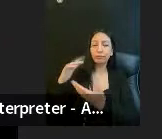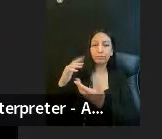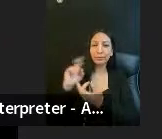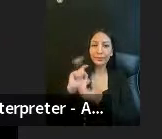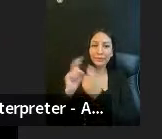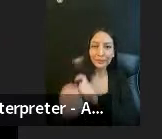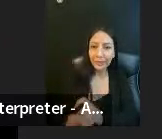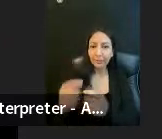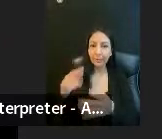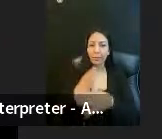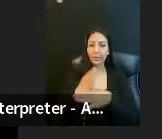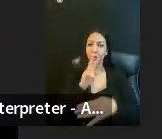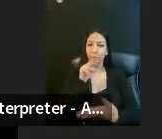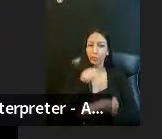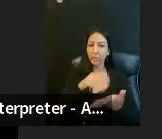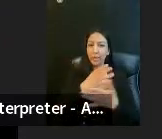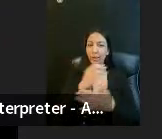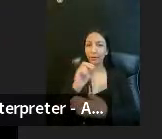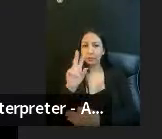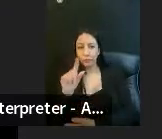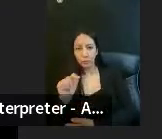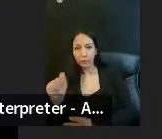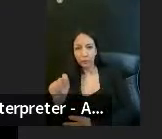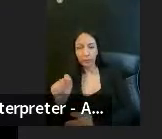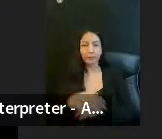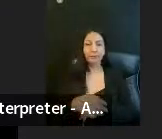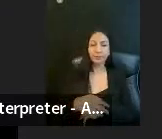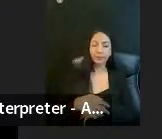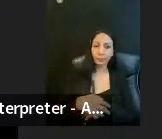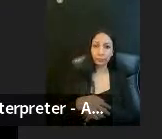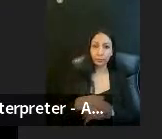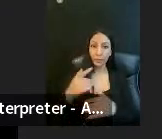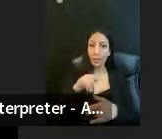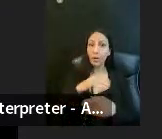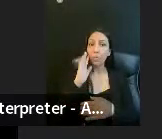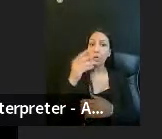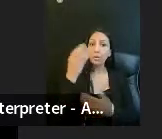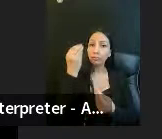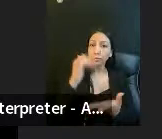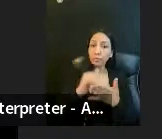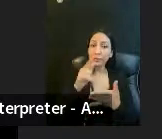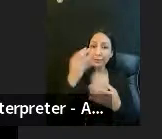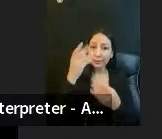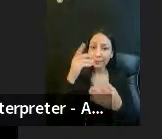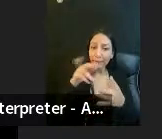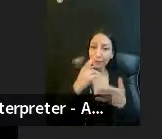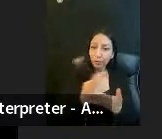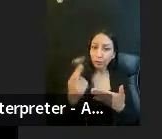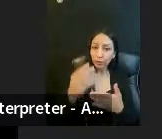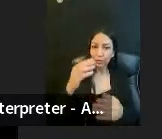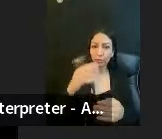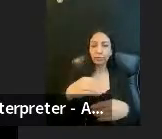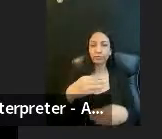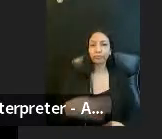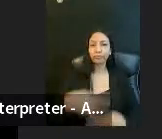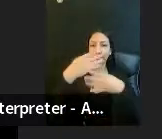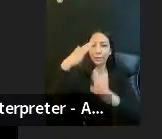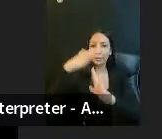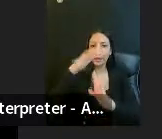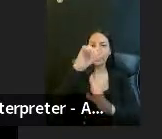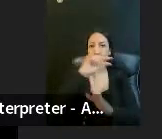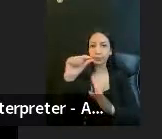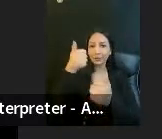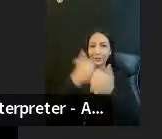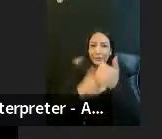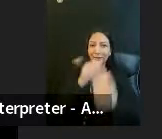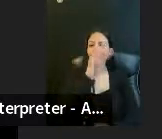between 2000 and 2020. I'll also note that the data source is listed at the top of each